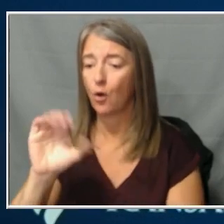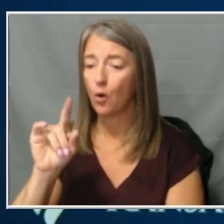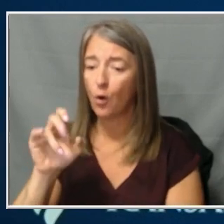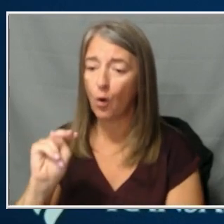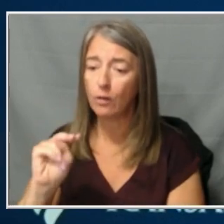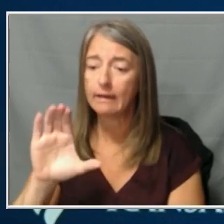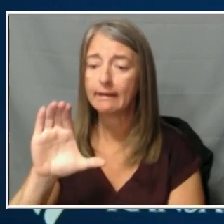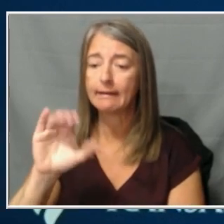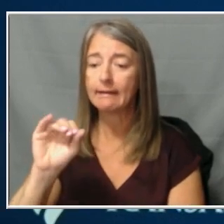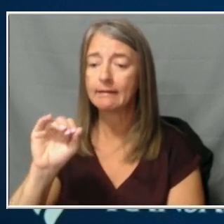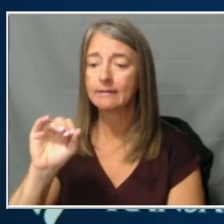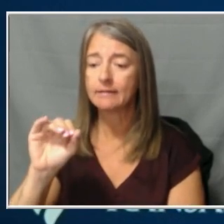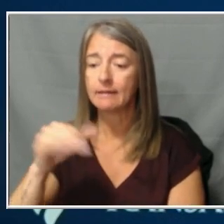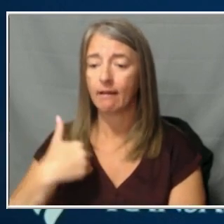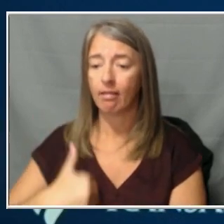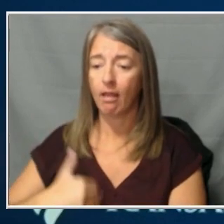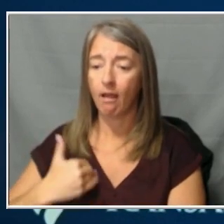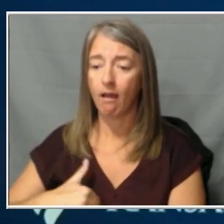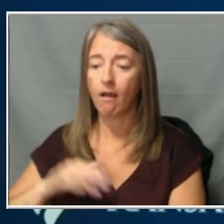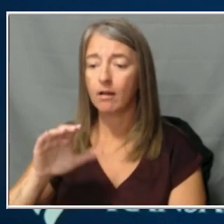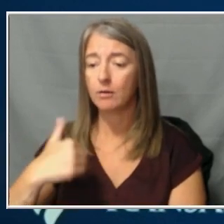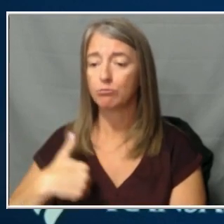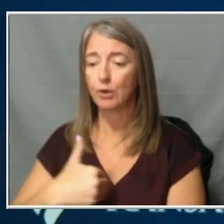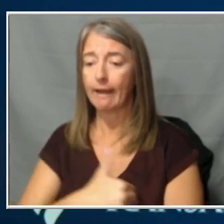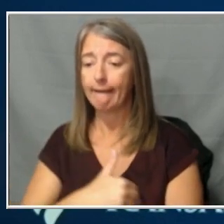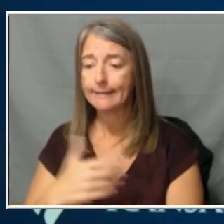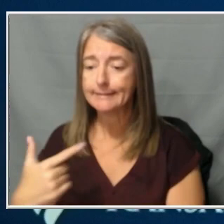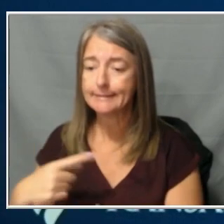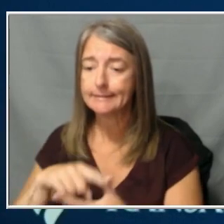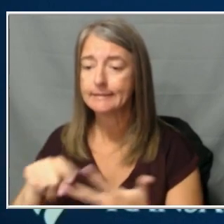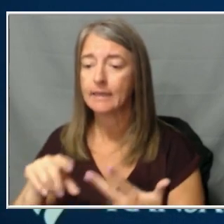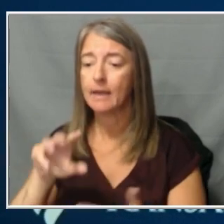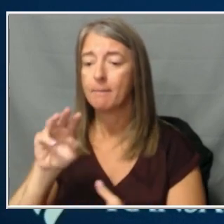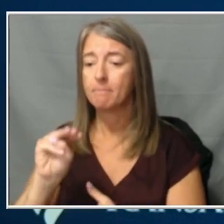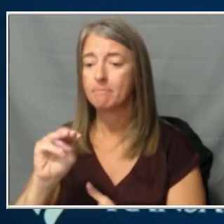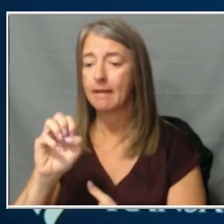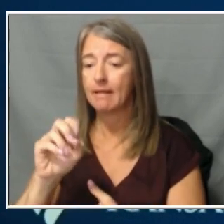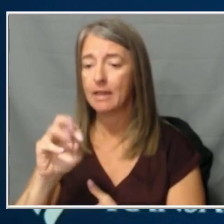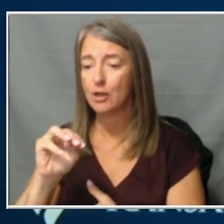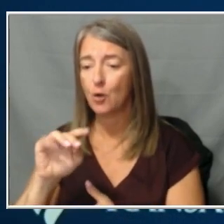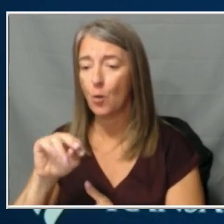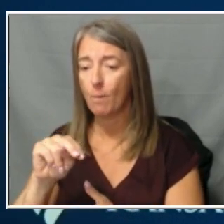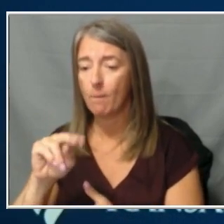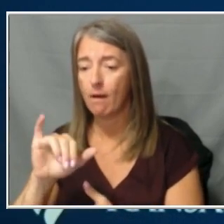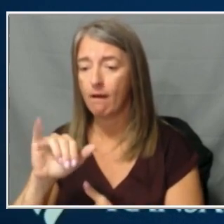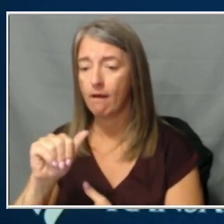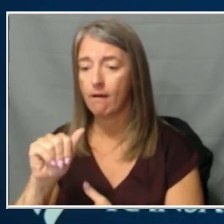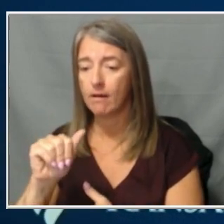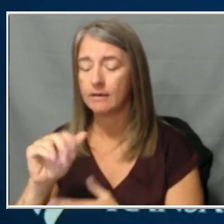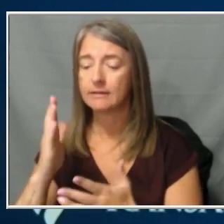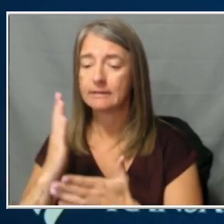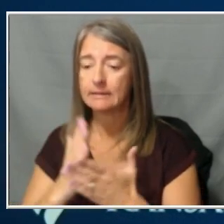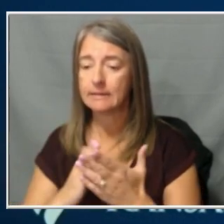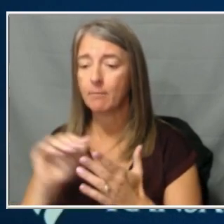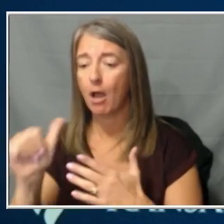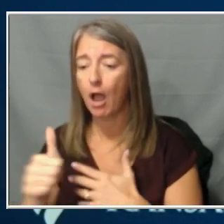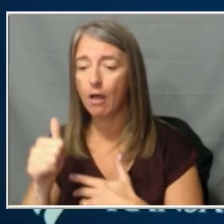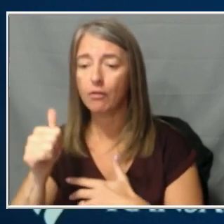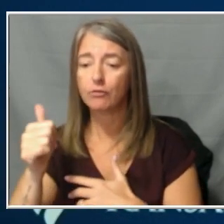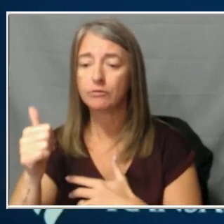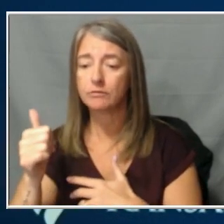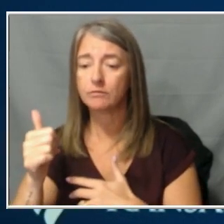cancer, breast cancer, melanoma, and even some non-cancer conditions like